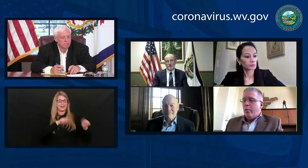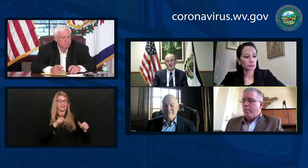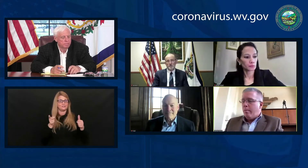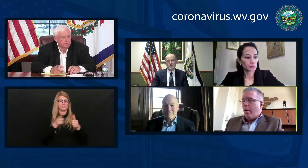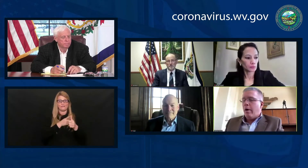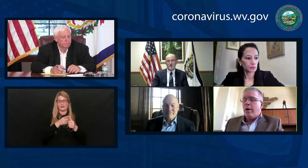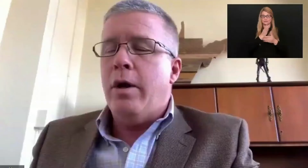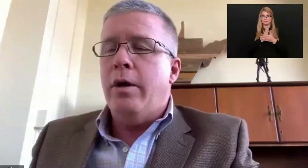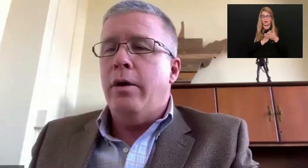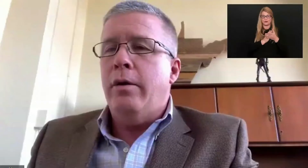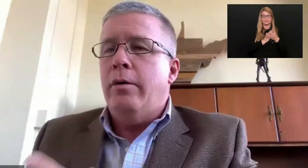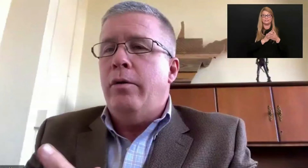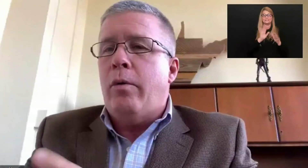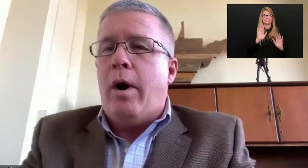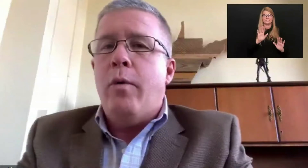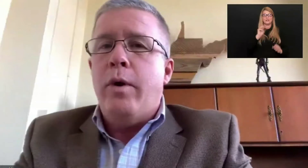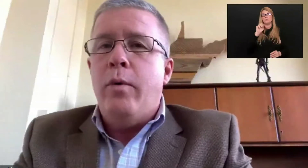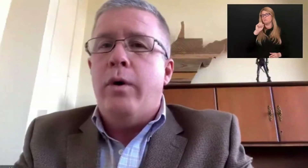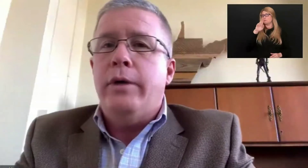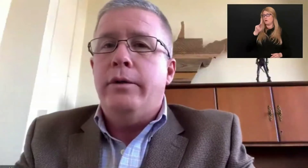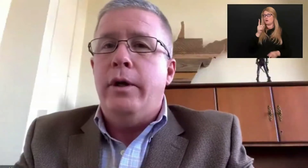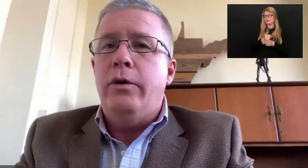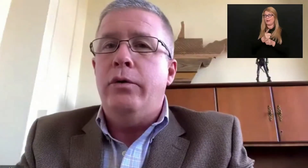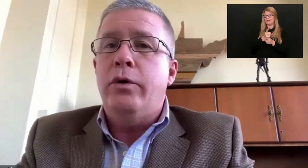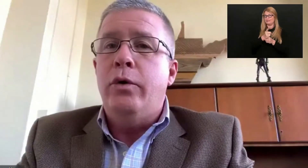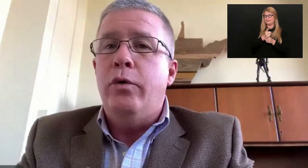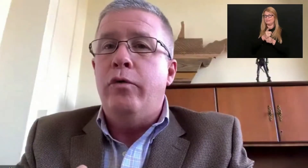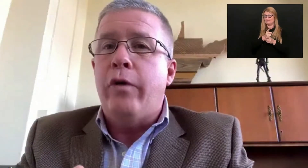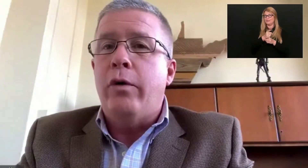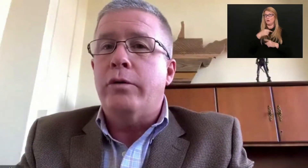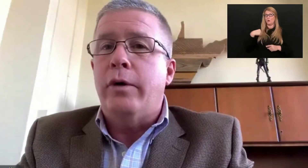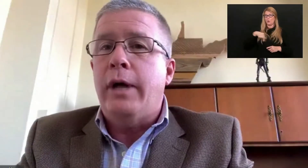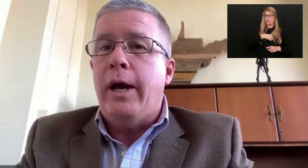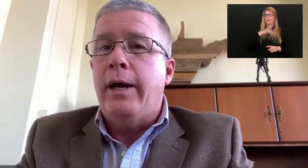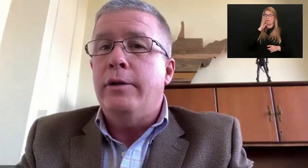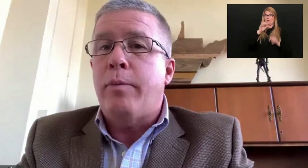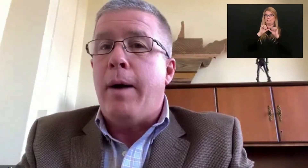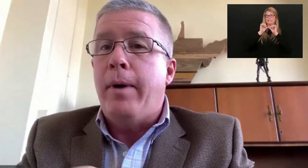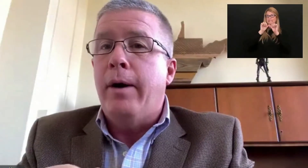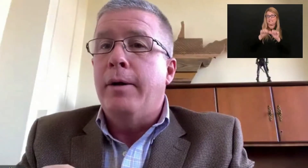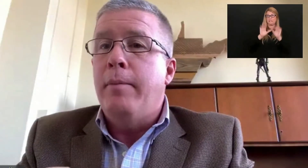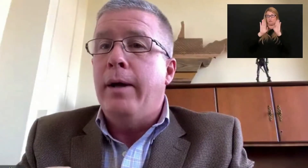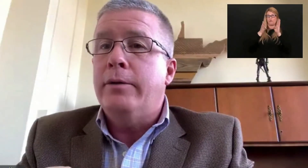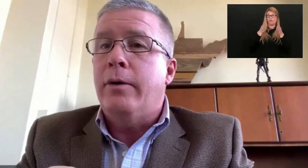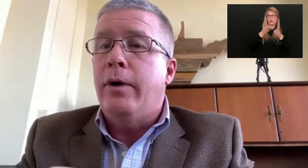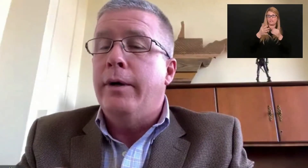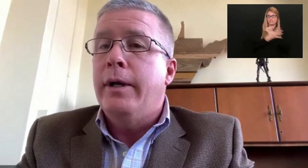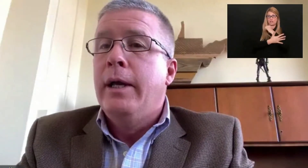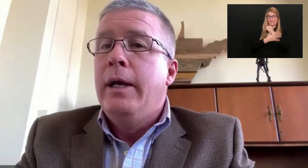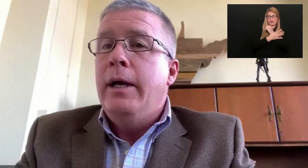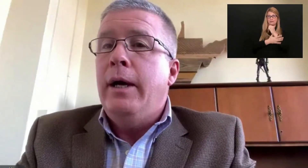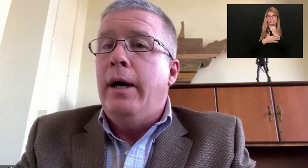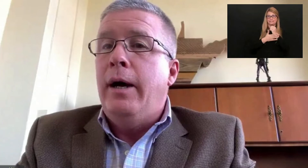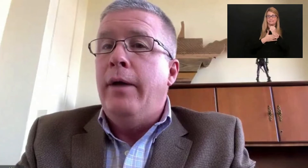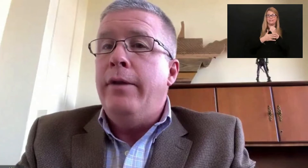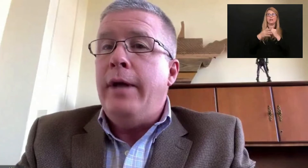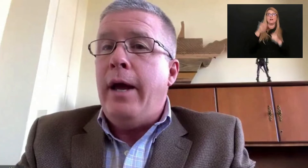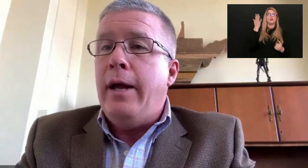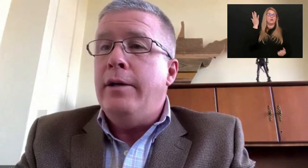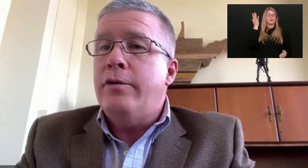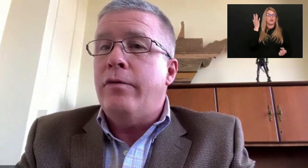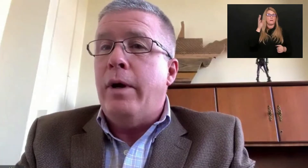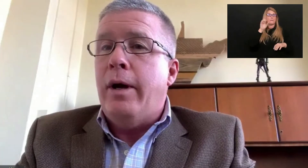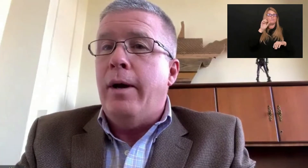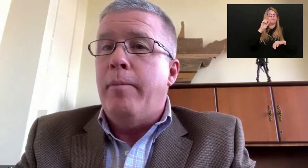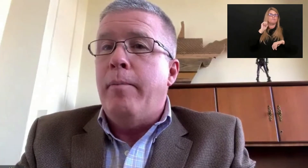So, Mark, you're right. We will continue to focus on counties primarily based on the